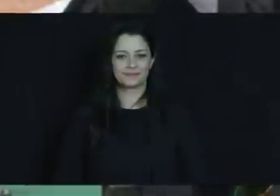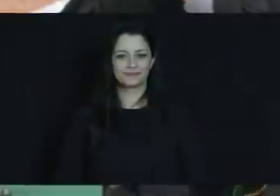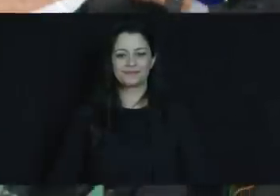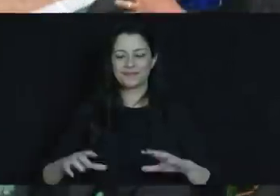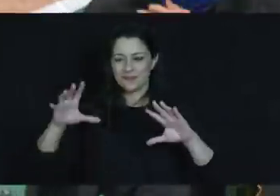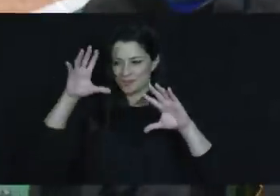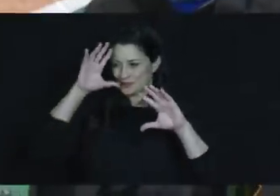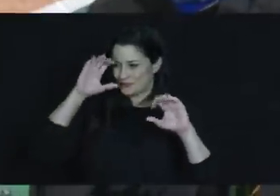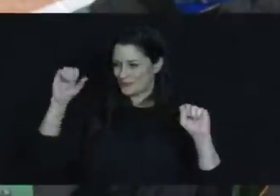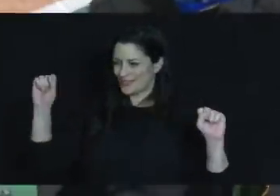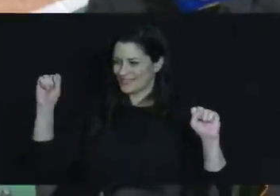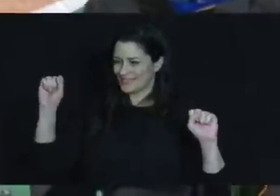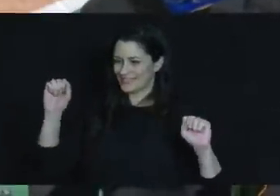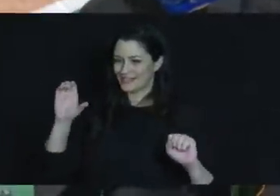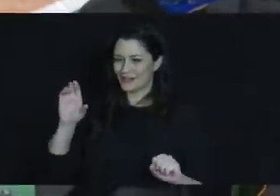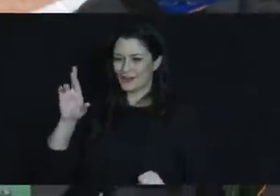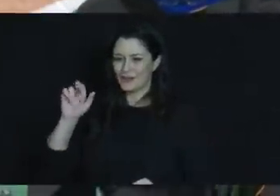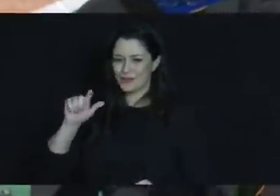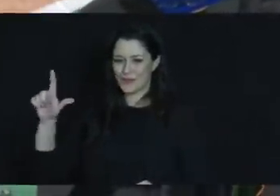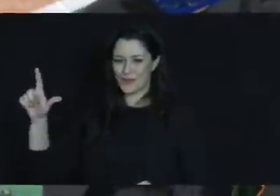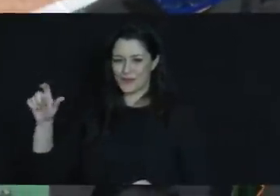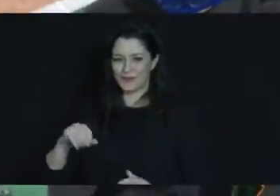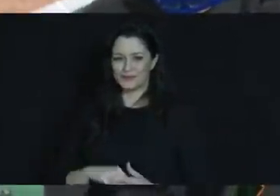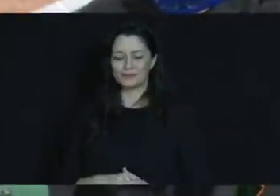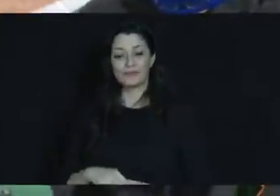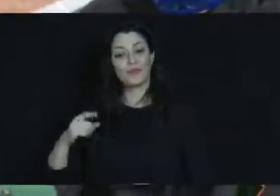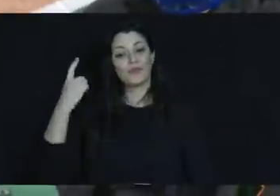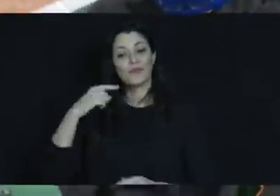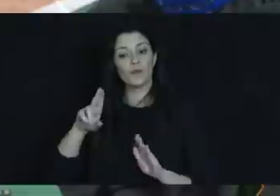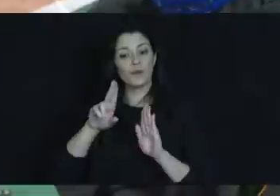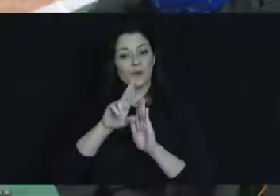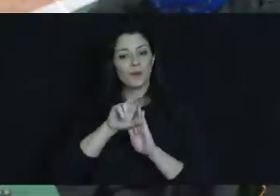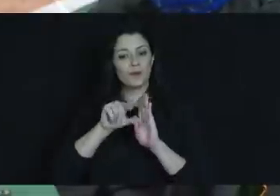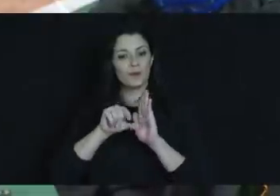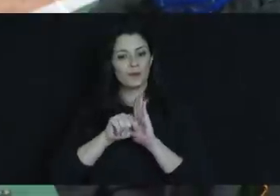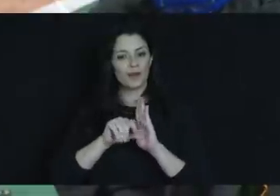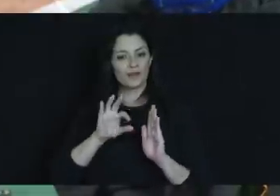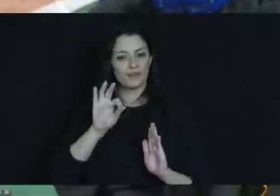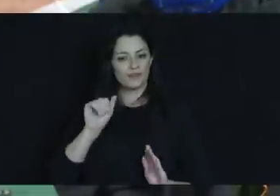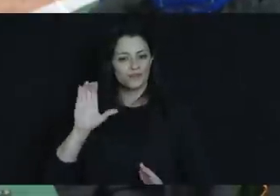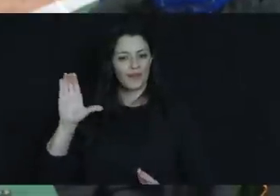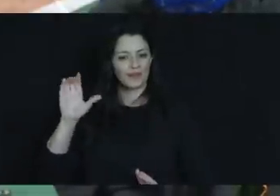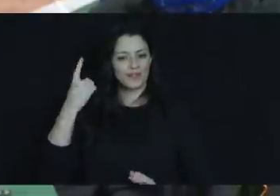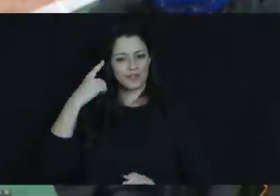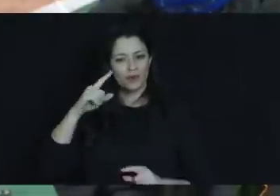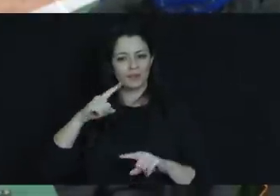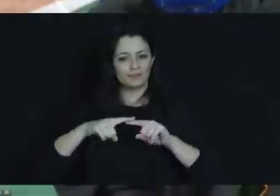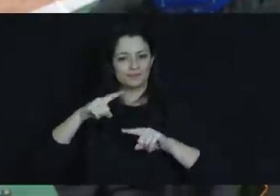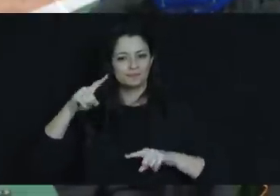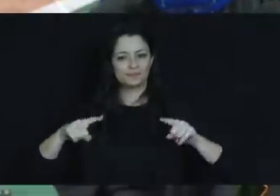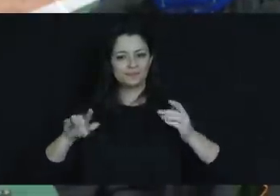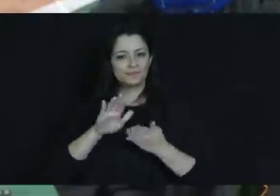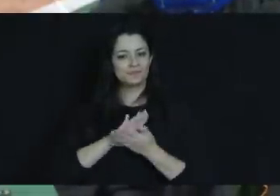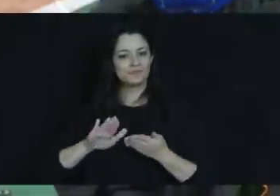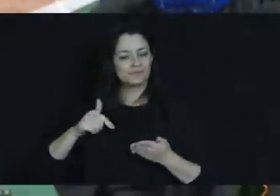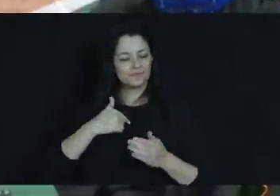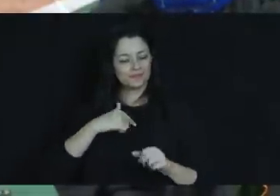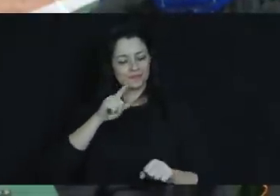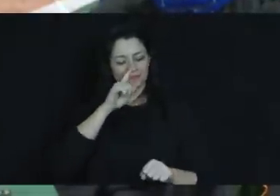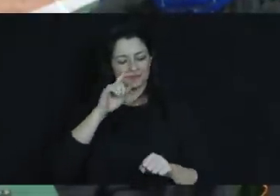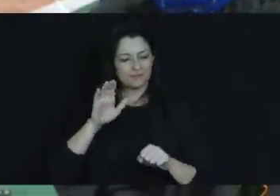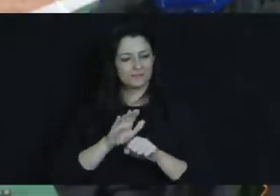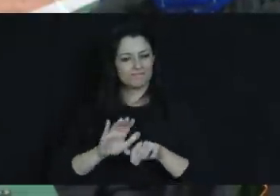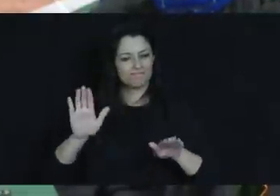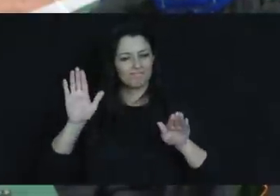President Corral, on behalf of the undergraduate faculties of the various colleges, I certify that the